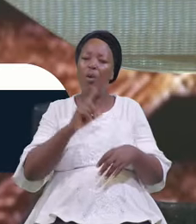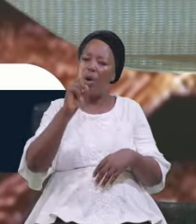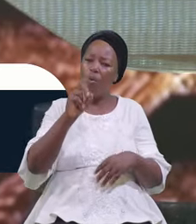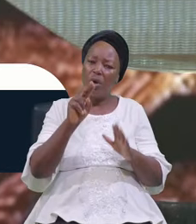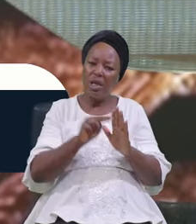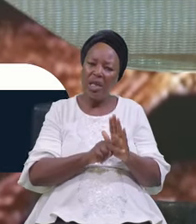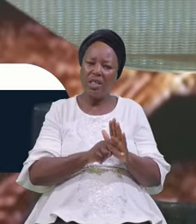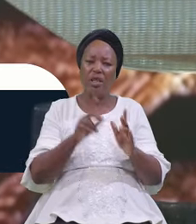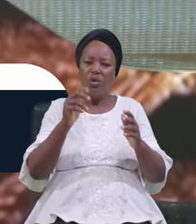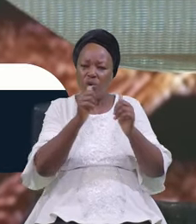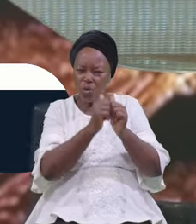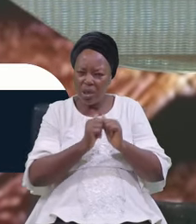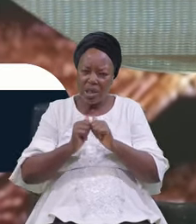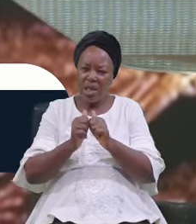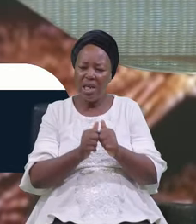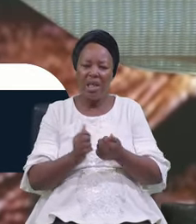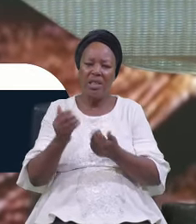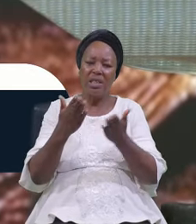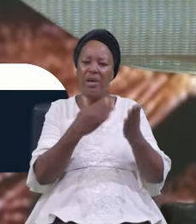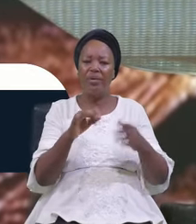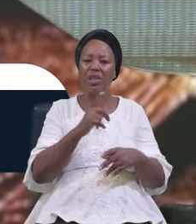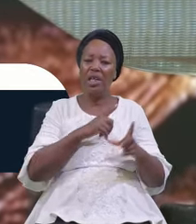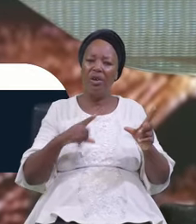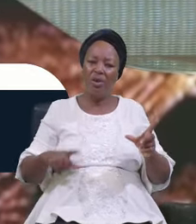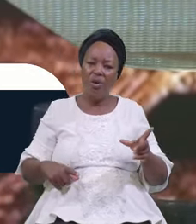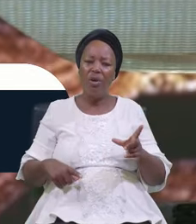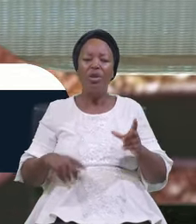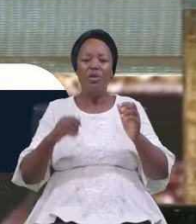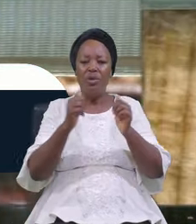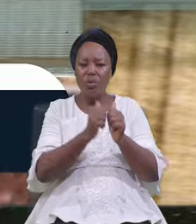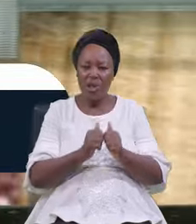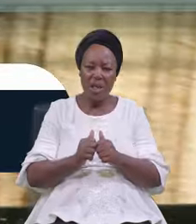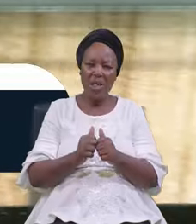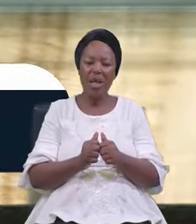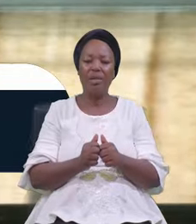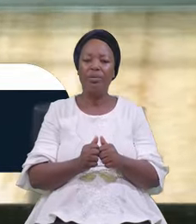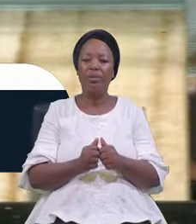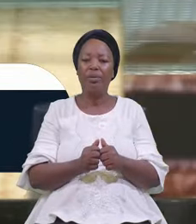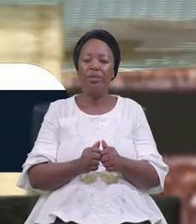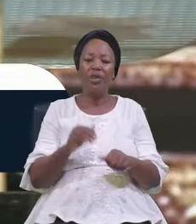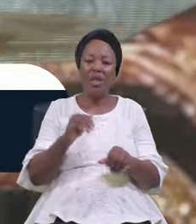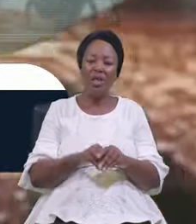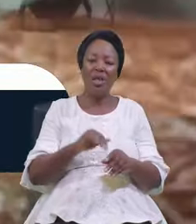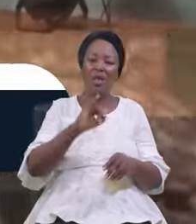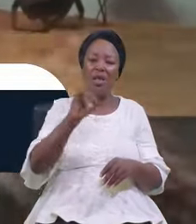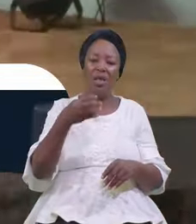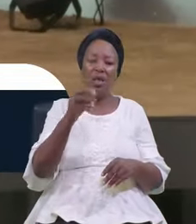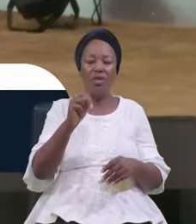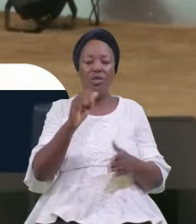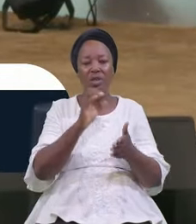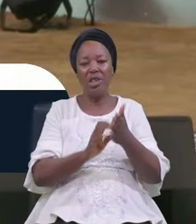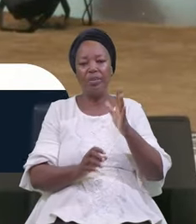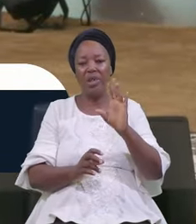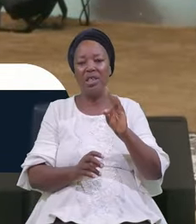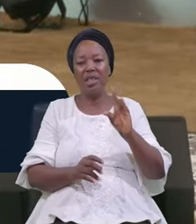oneness together, serving the Lord together. It tells us in John chapter